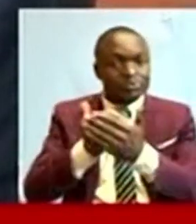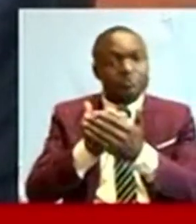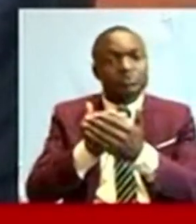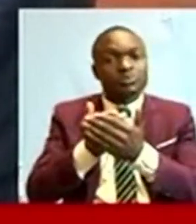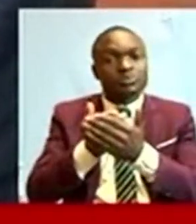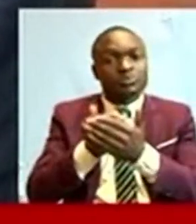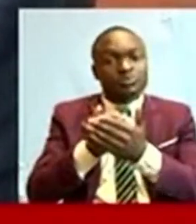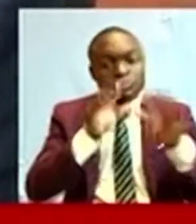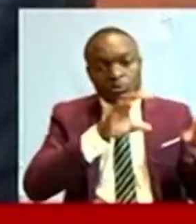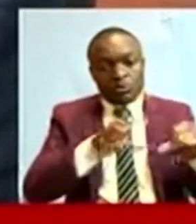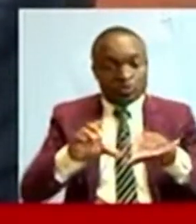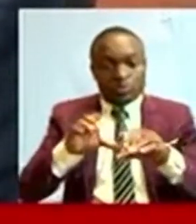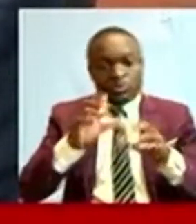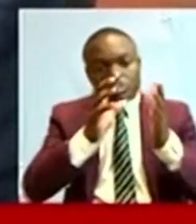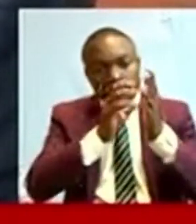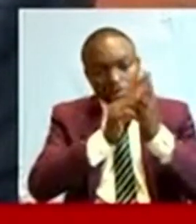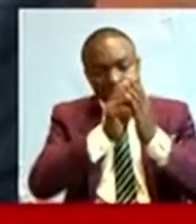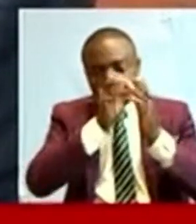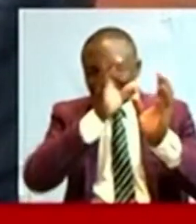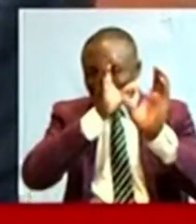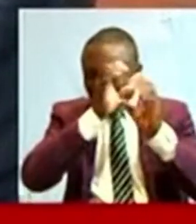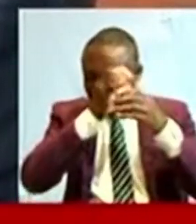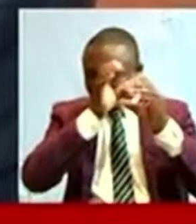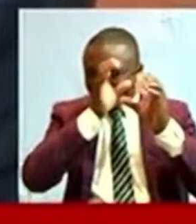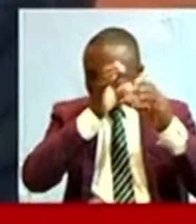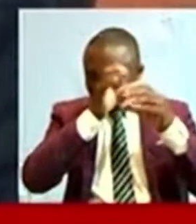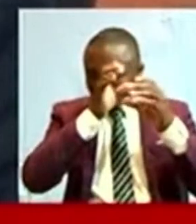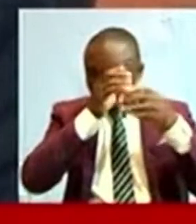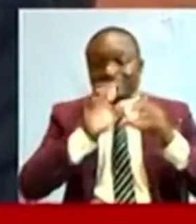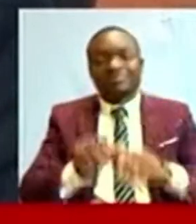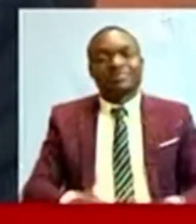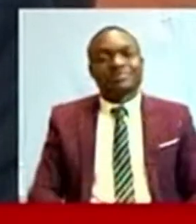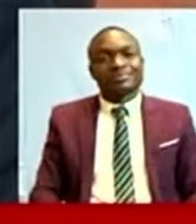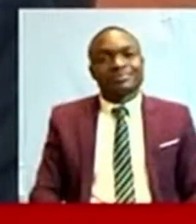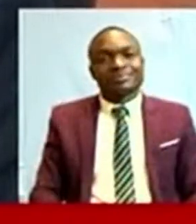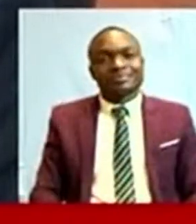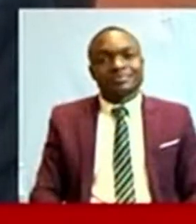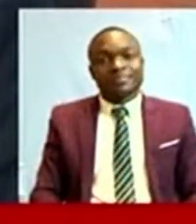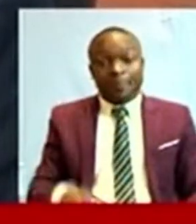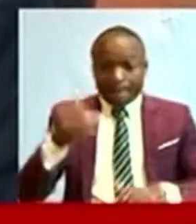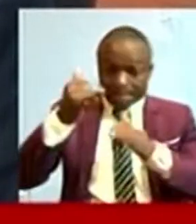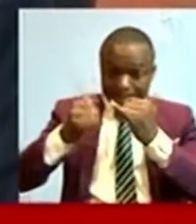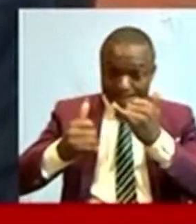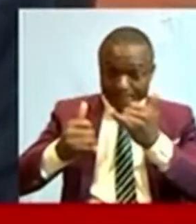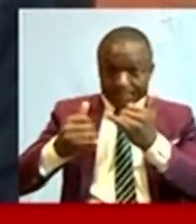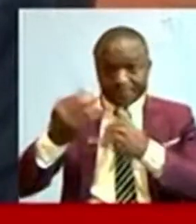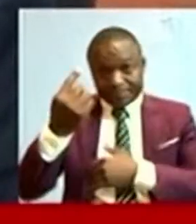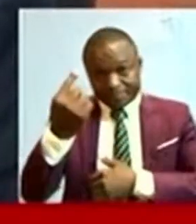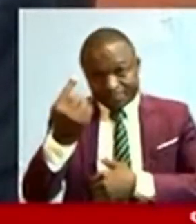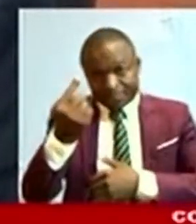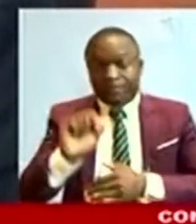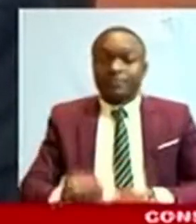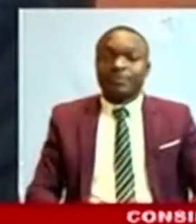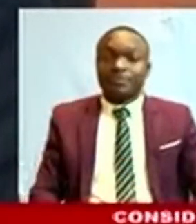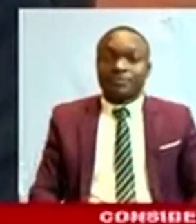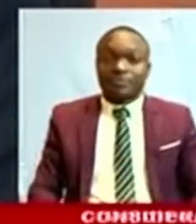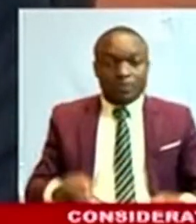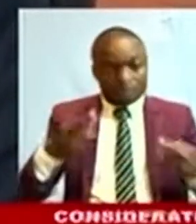screening? And then the last one is on